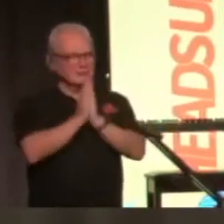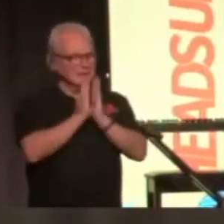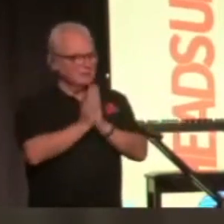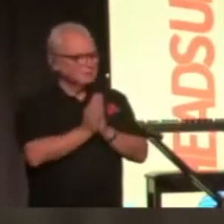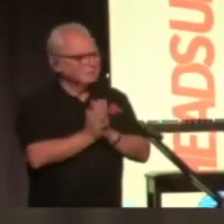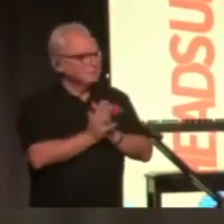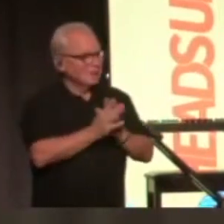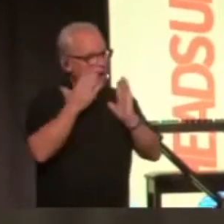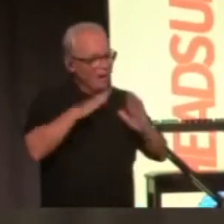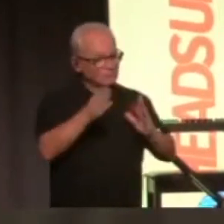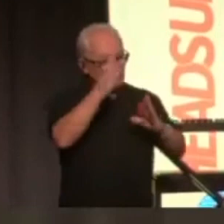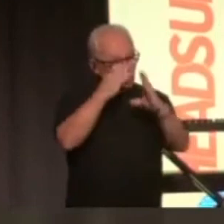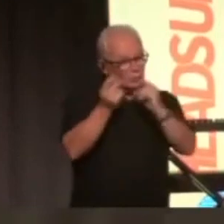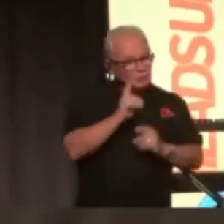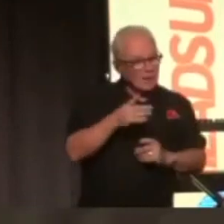Yeah. Guys, you need to learn.